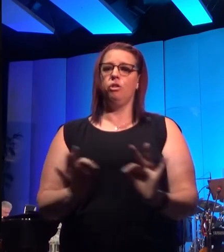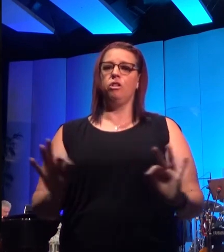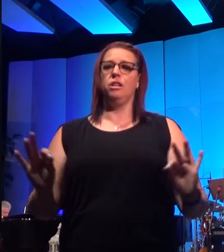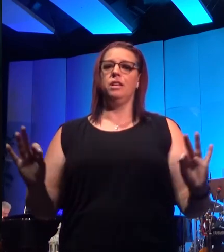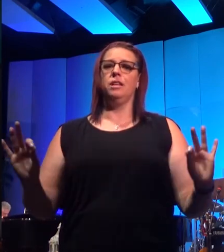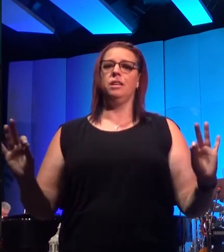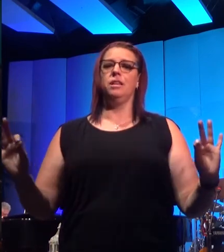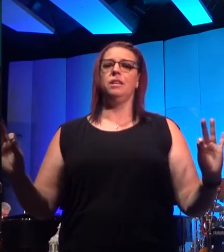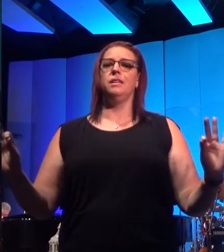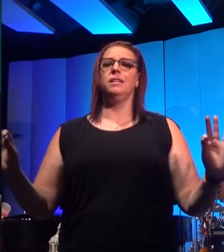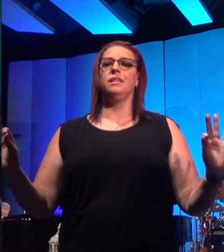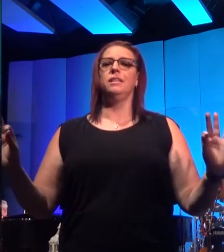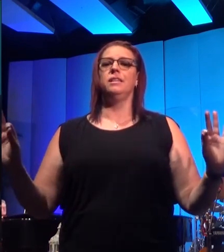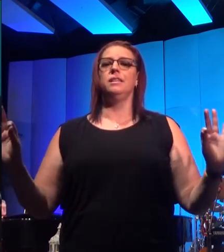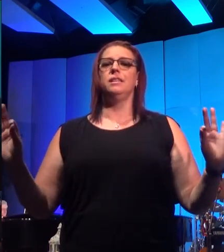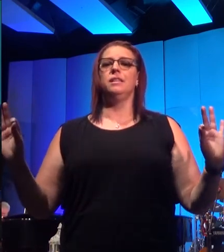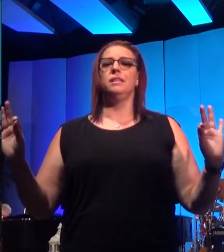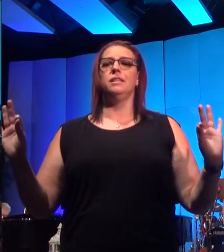free.